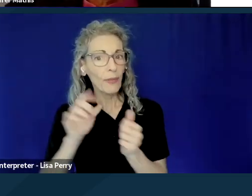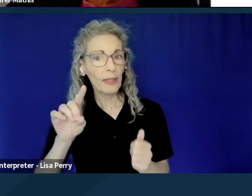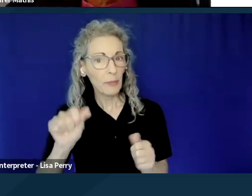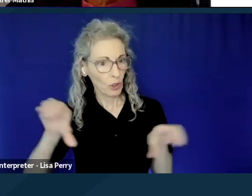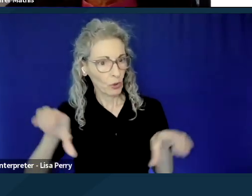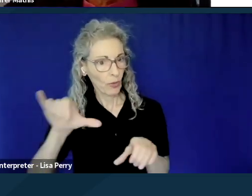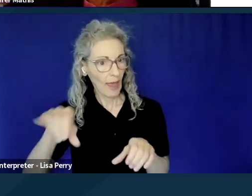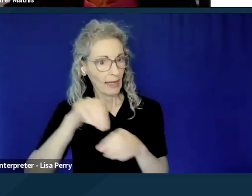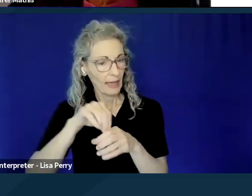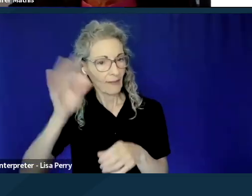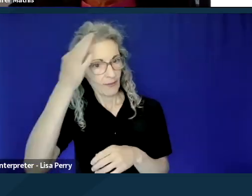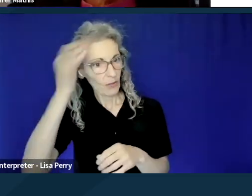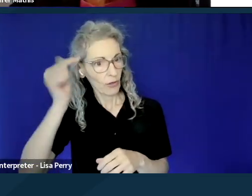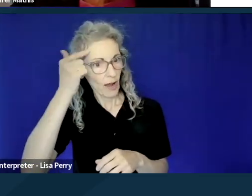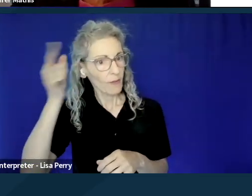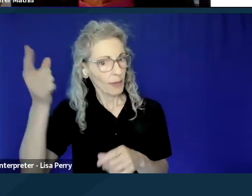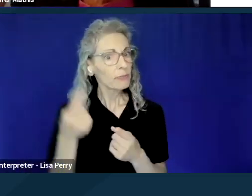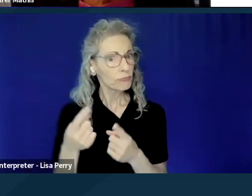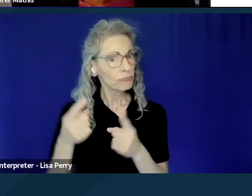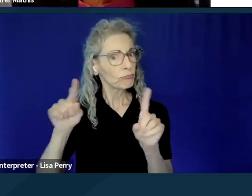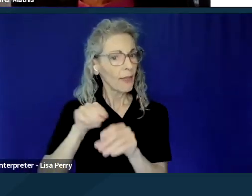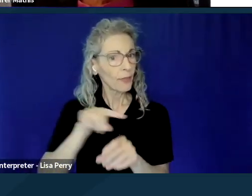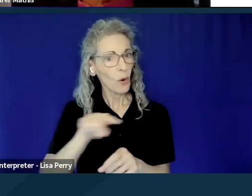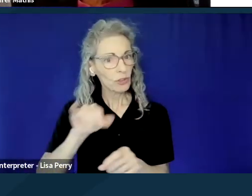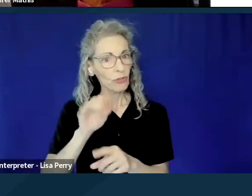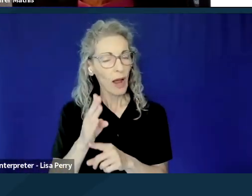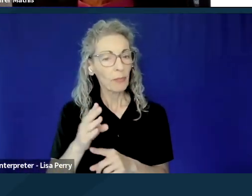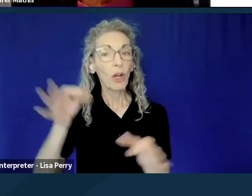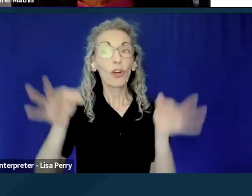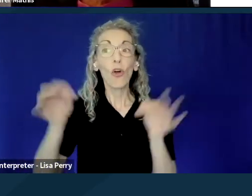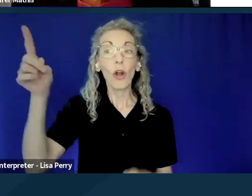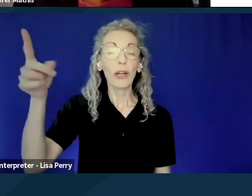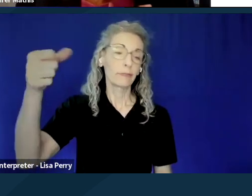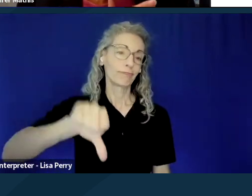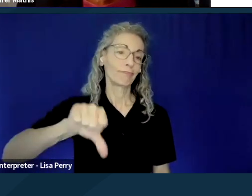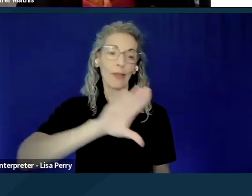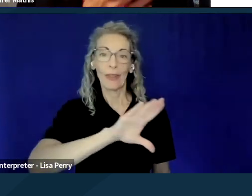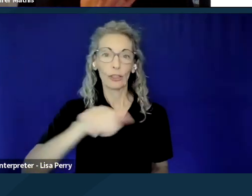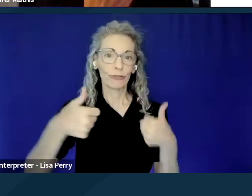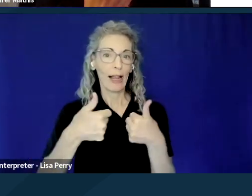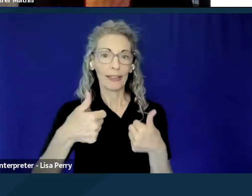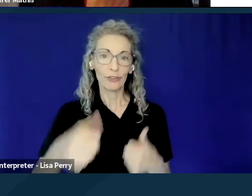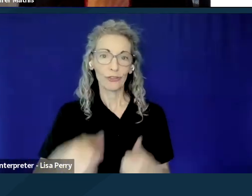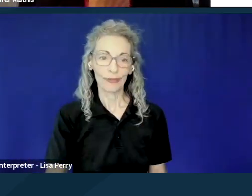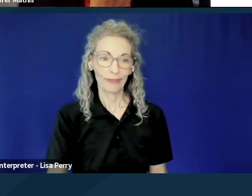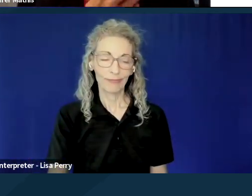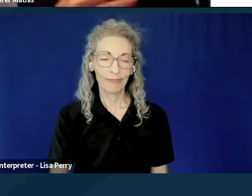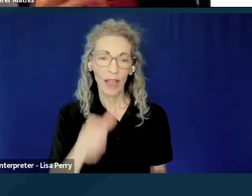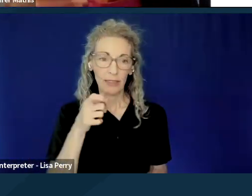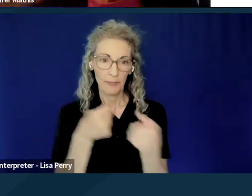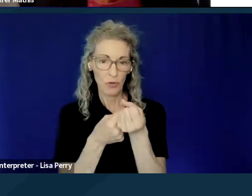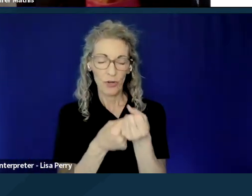government successfully, and so the court ended up rejecting that challenge. But as to